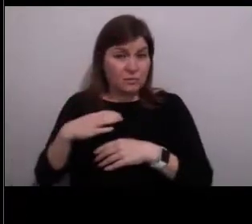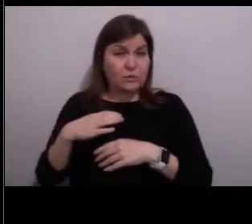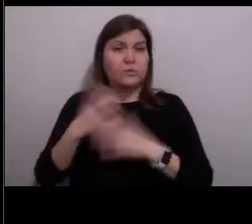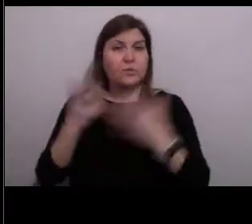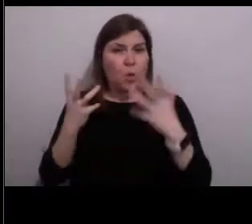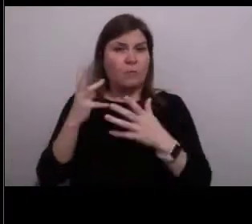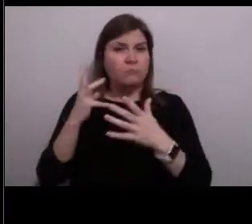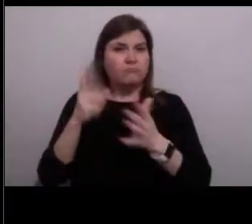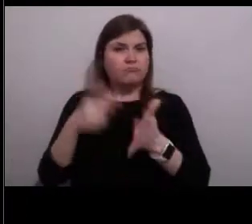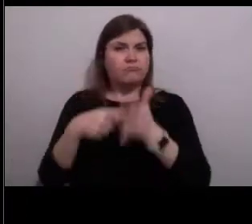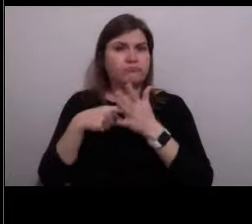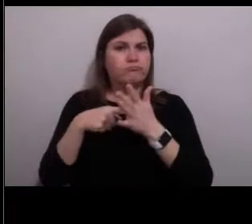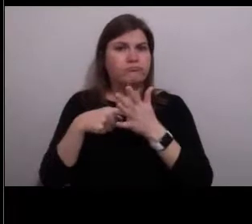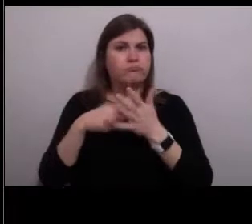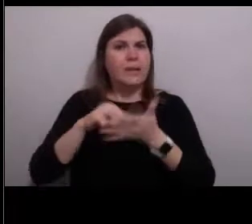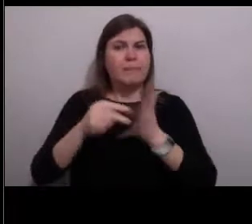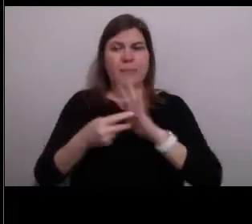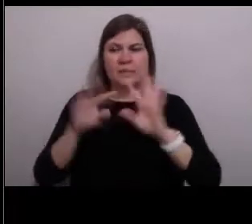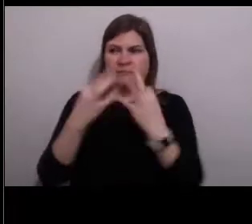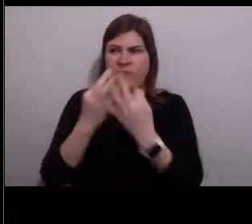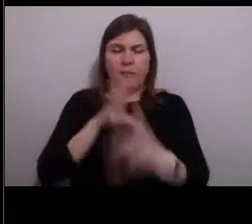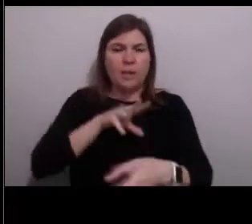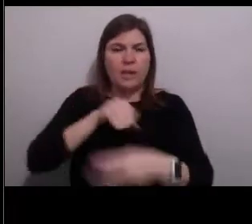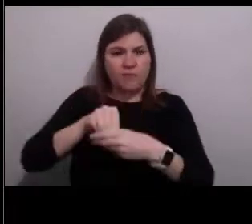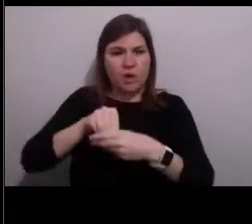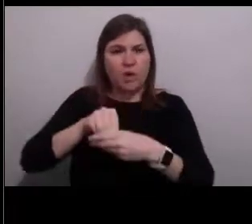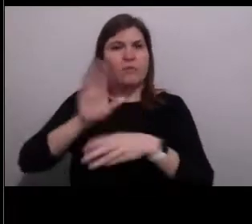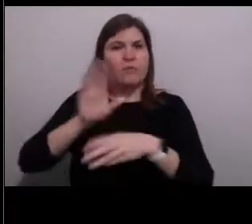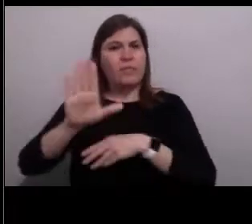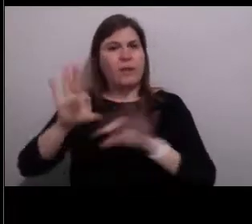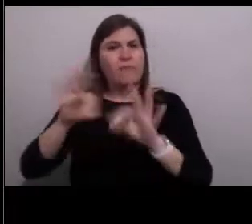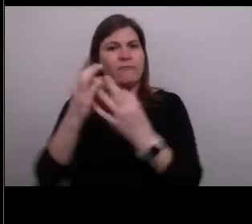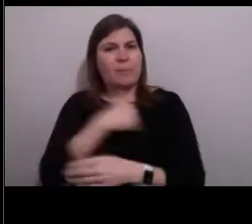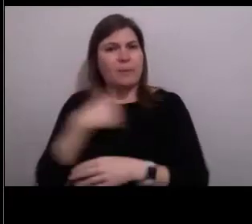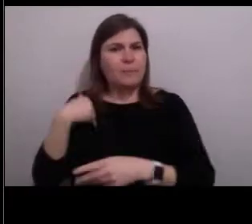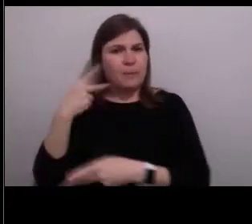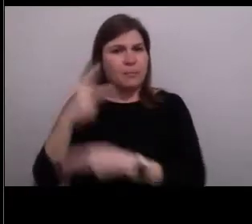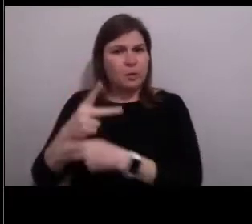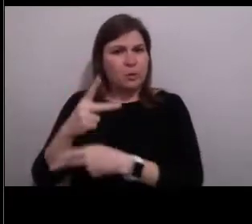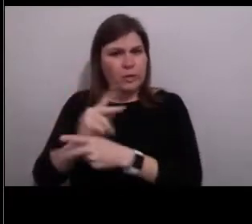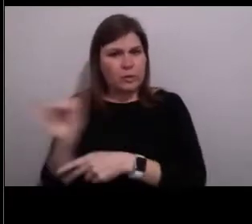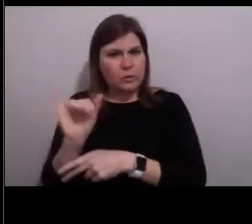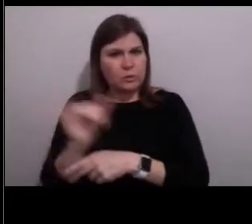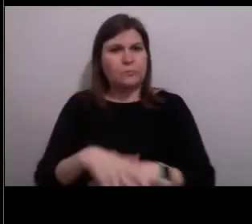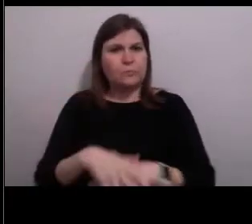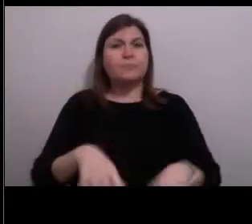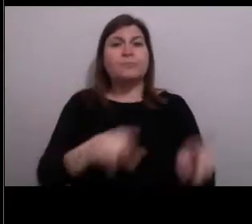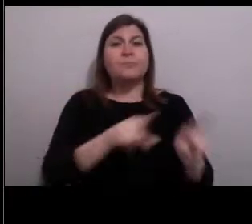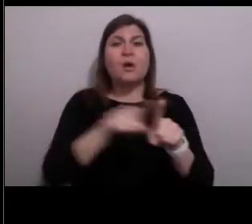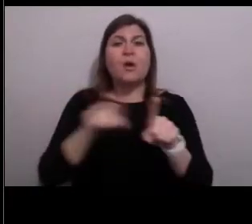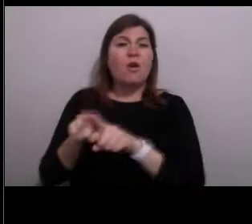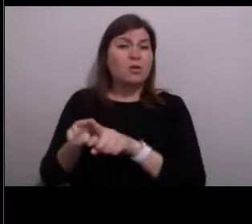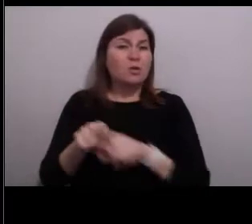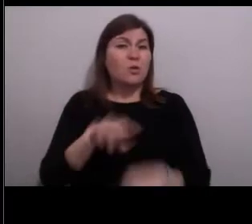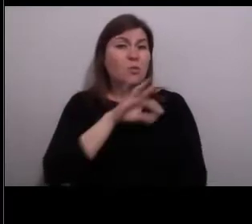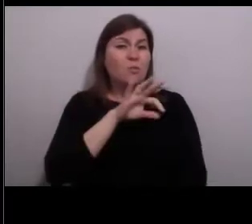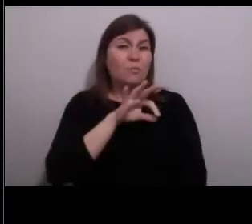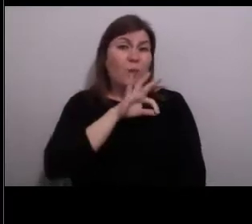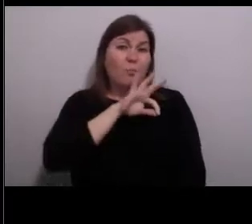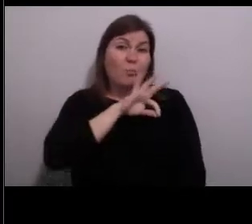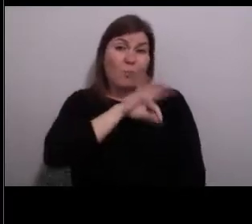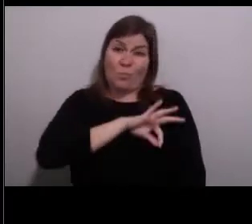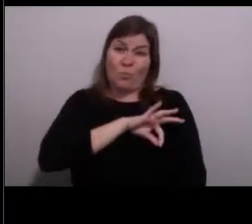give families a voice, and also to eliminate profit making at the cost to seniors and staff. Those